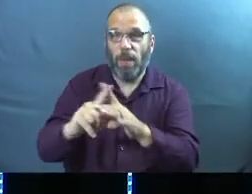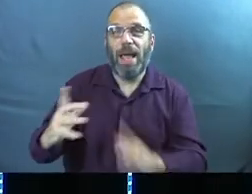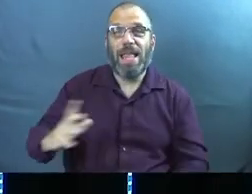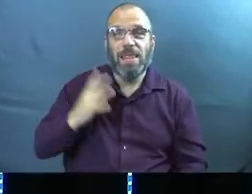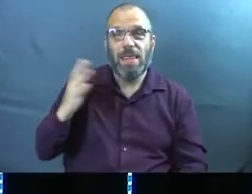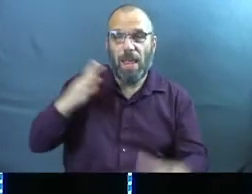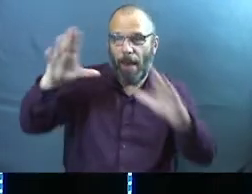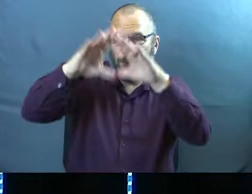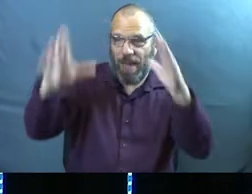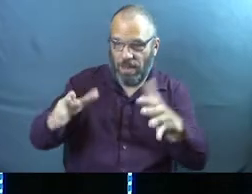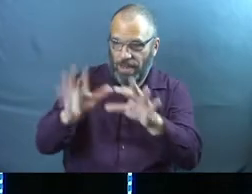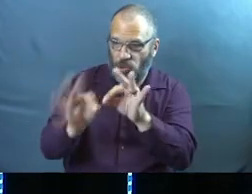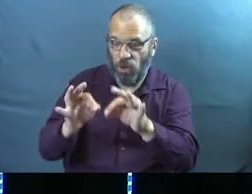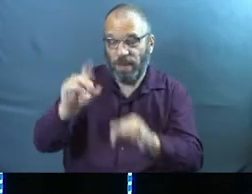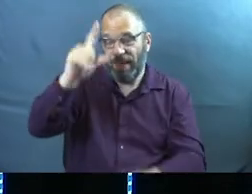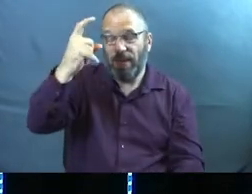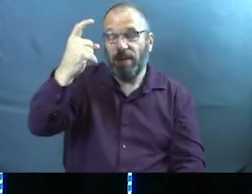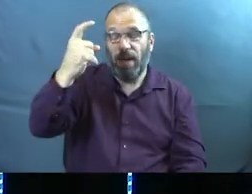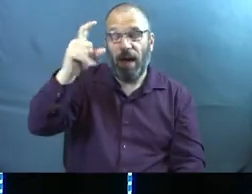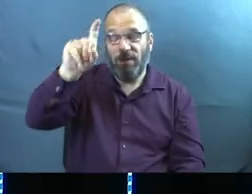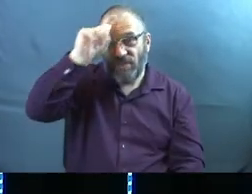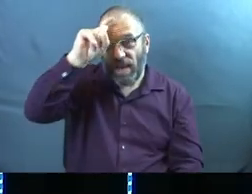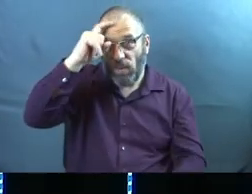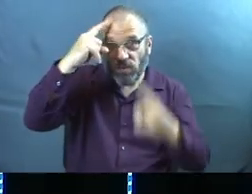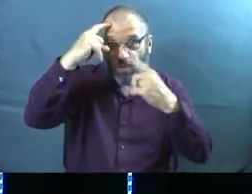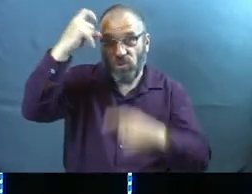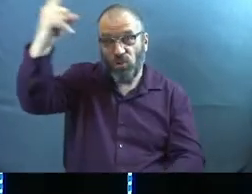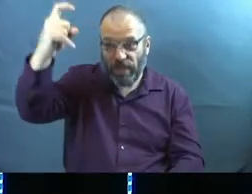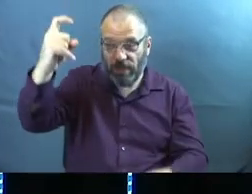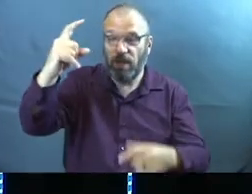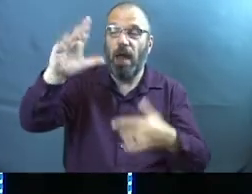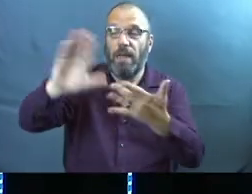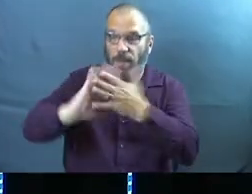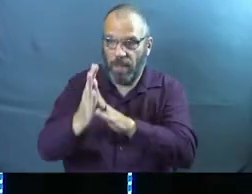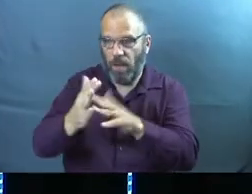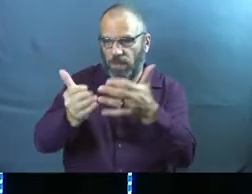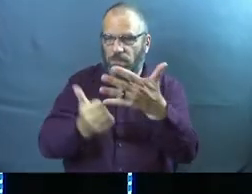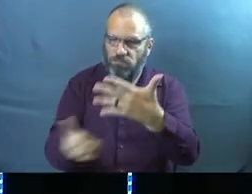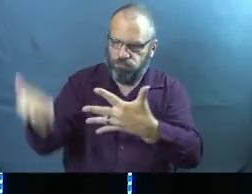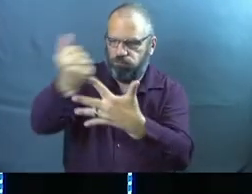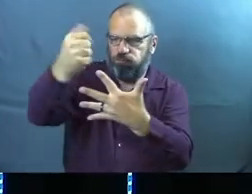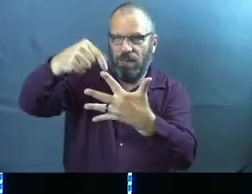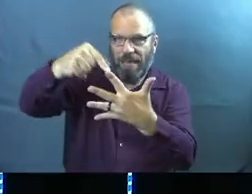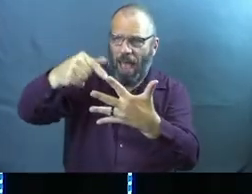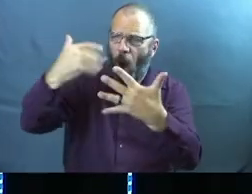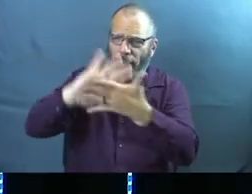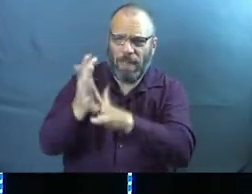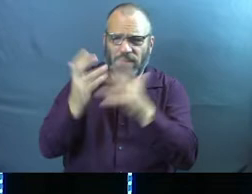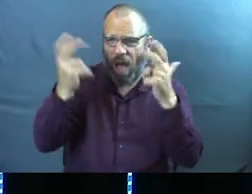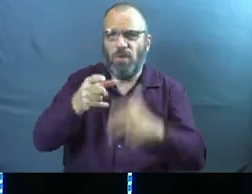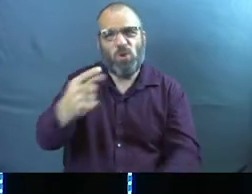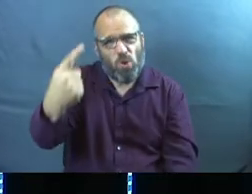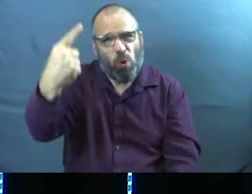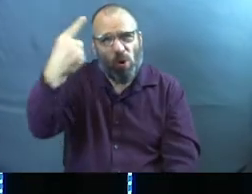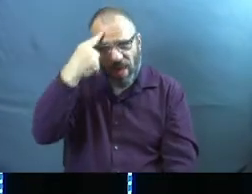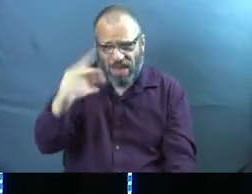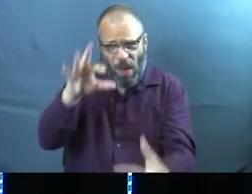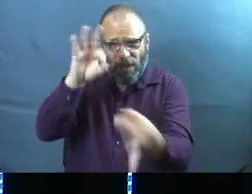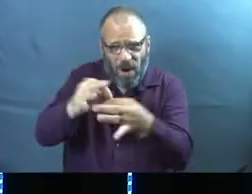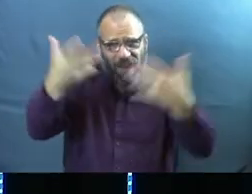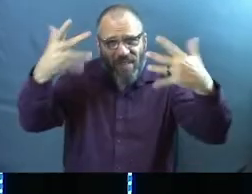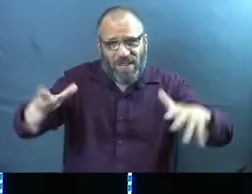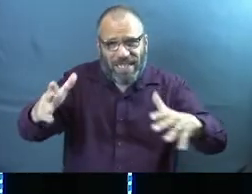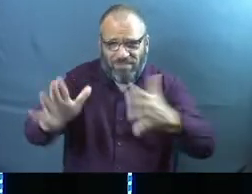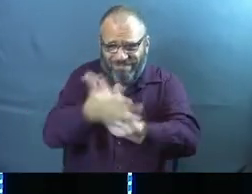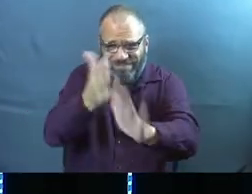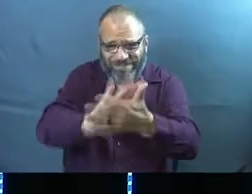palace and he interprets Pharaoh's dreams. He becomes the prime minister of all Egypt. Everything becomes awesome. You think it's all over,